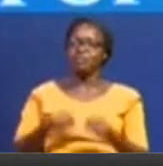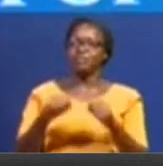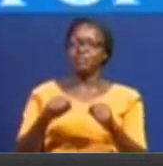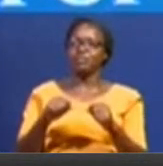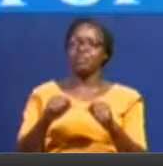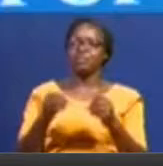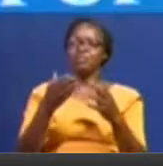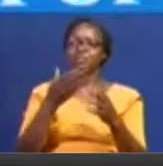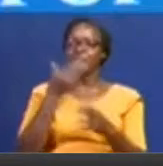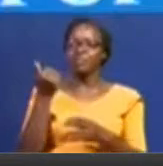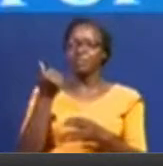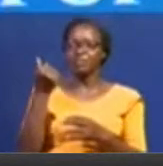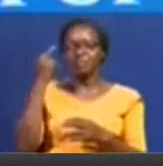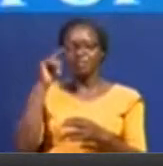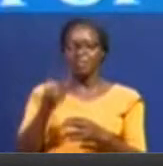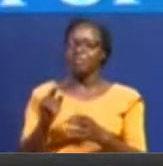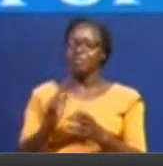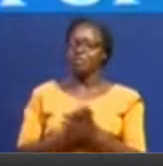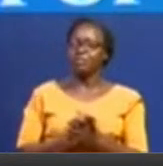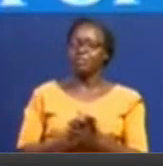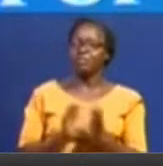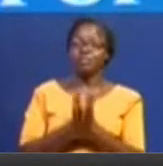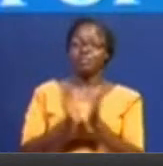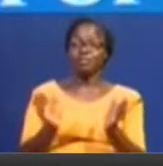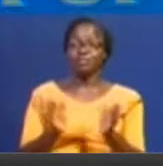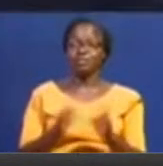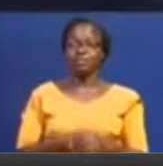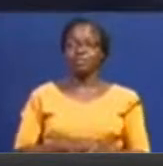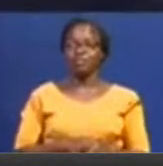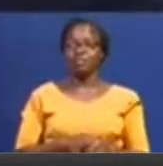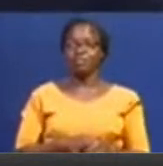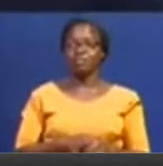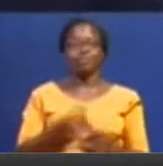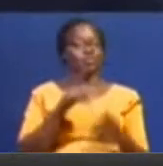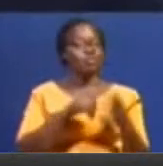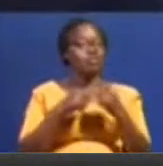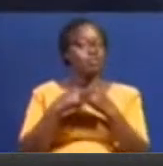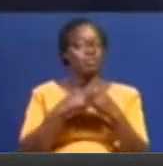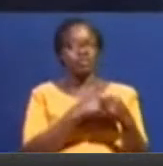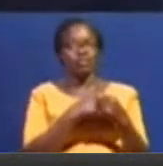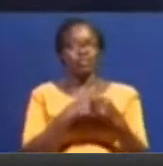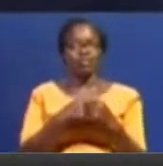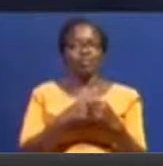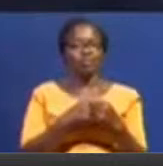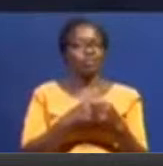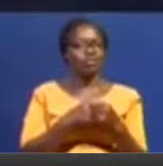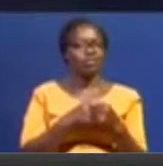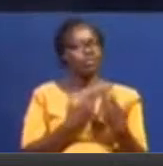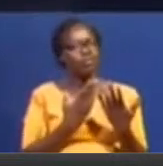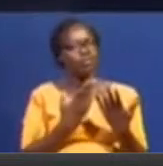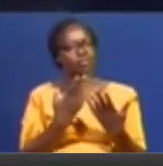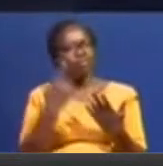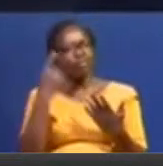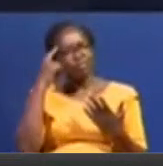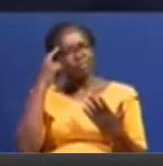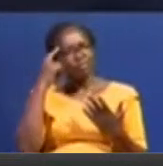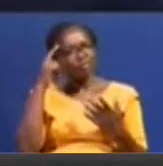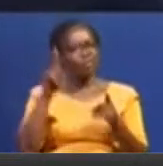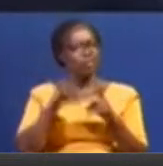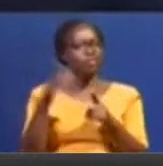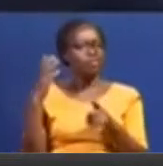the best for Wanjiku. What challenges, Wanjiku, do you foresee as the